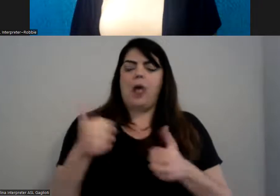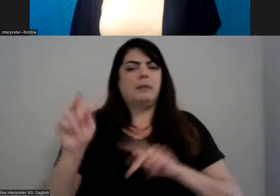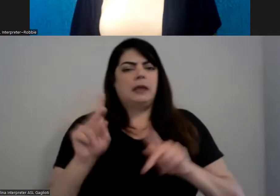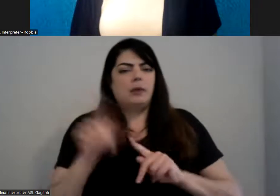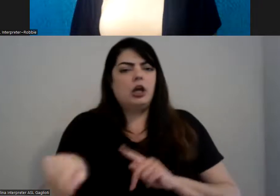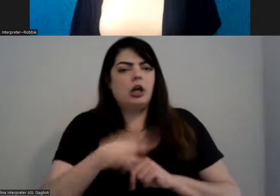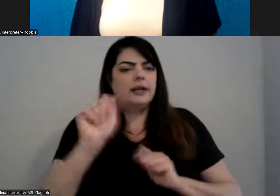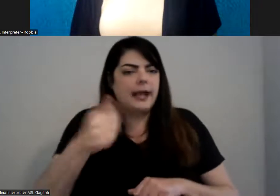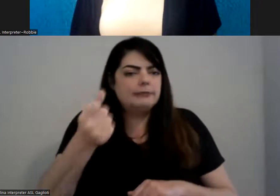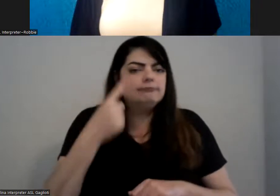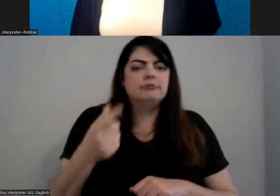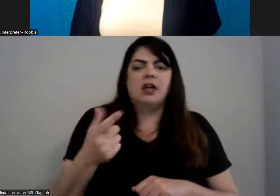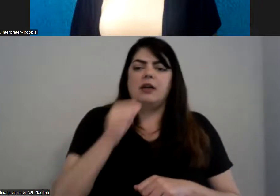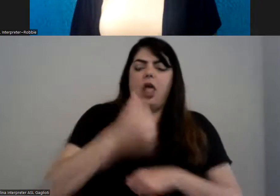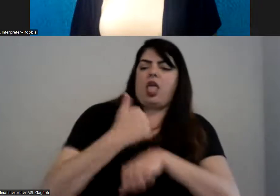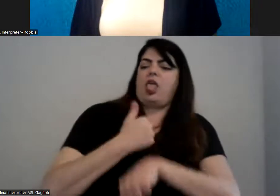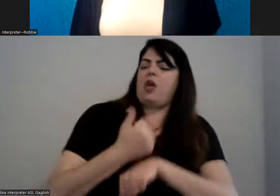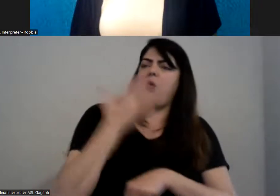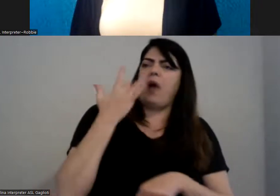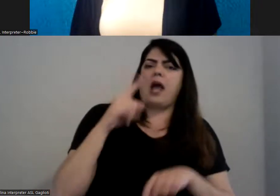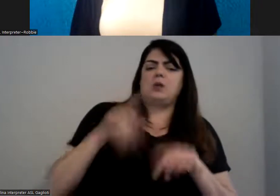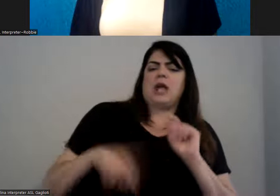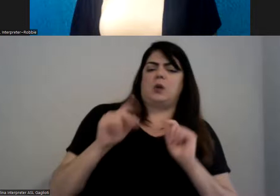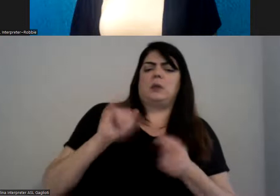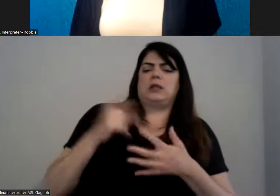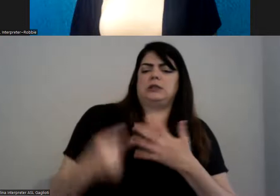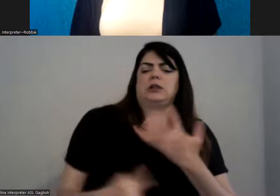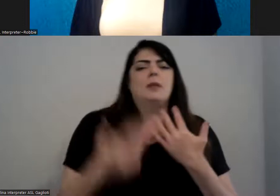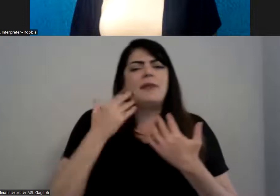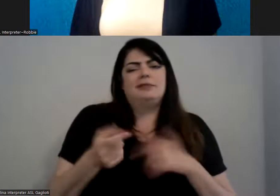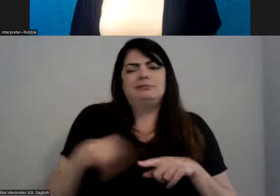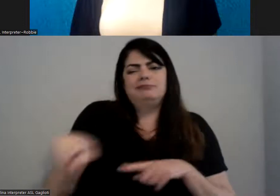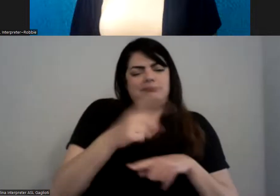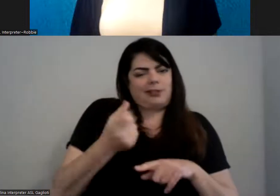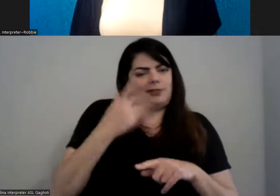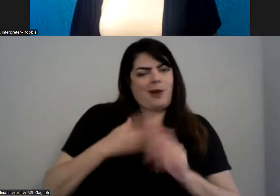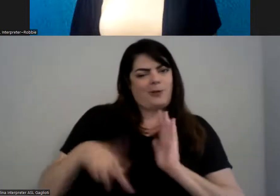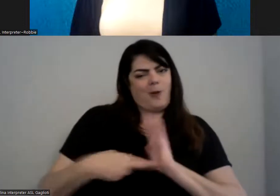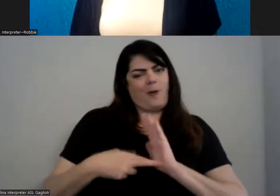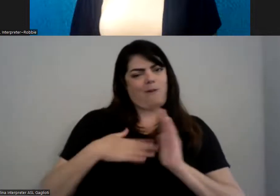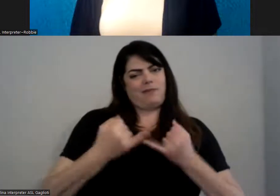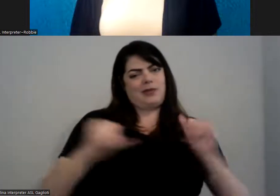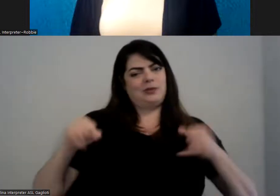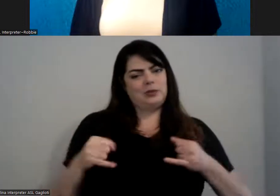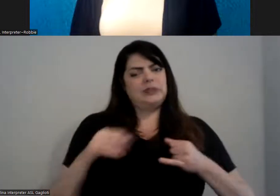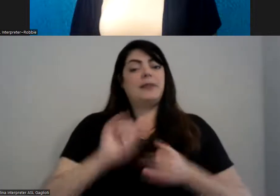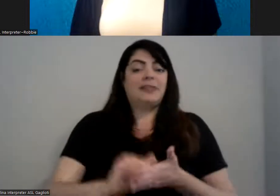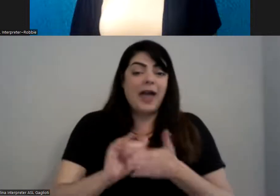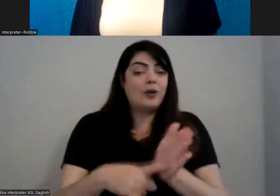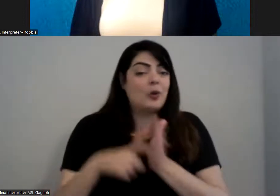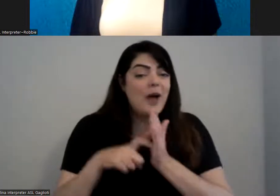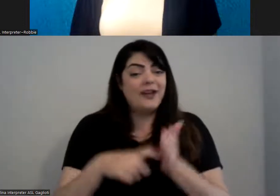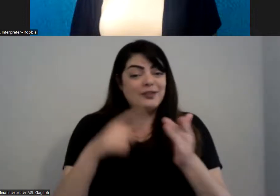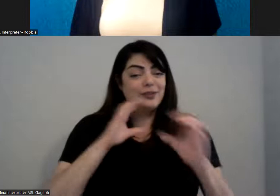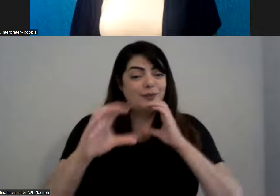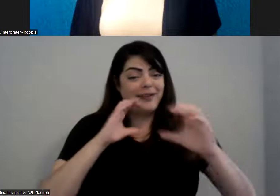why can't you be what you're not. It's how do we work with what we have? How do we make the most of that? But that requires communication, right? And